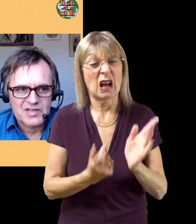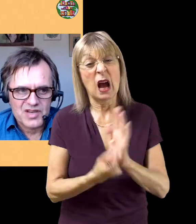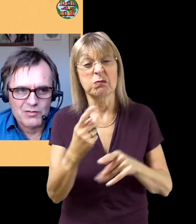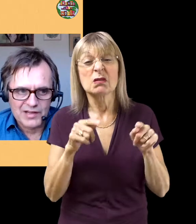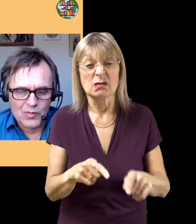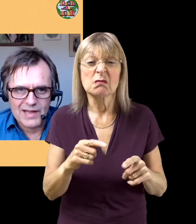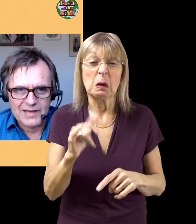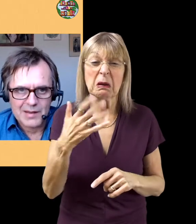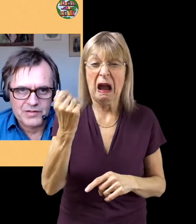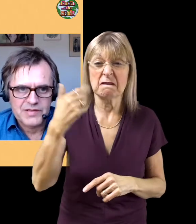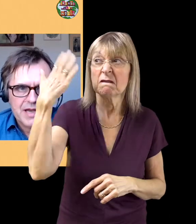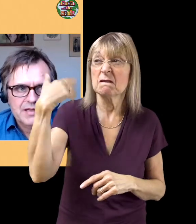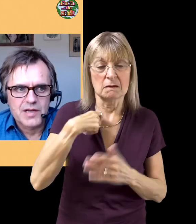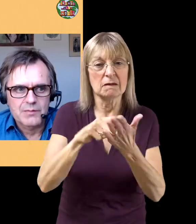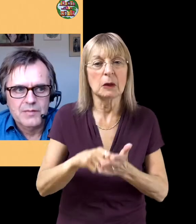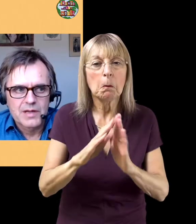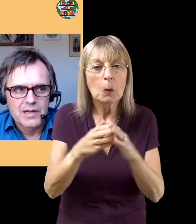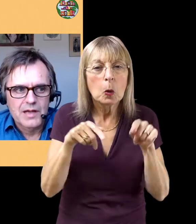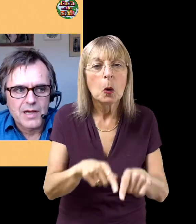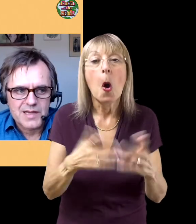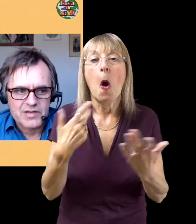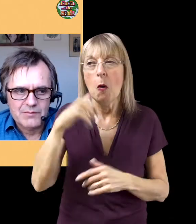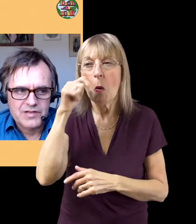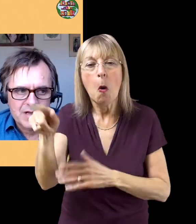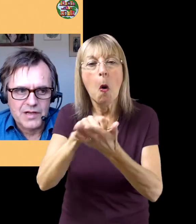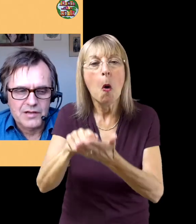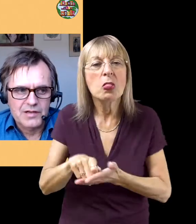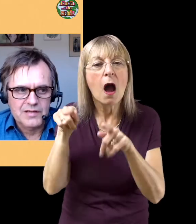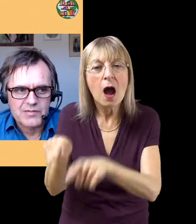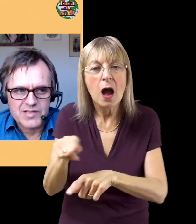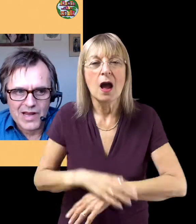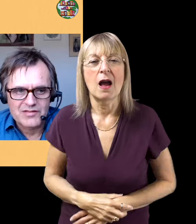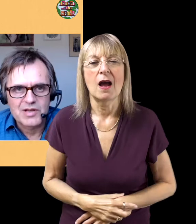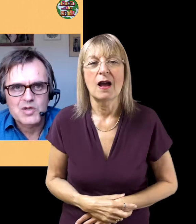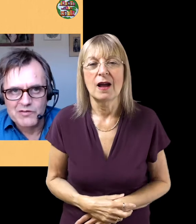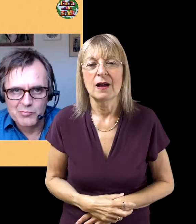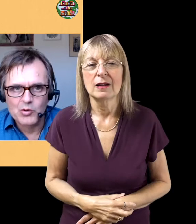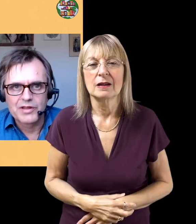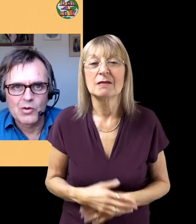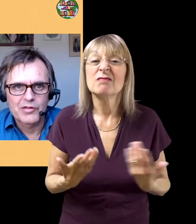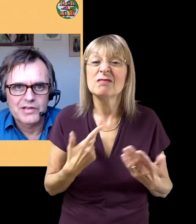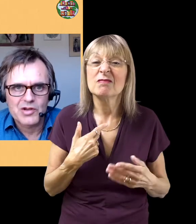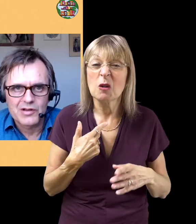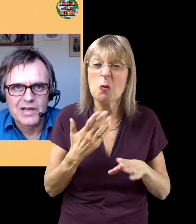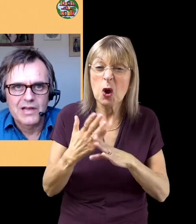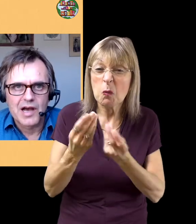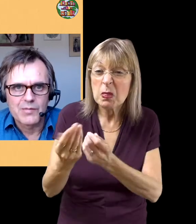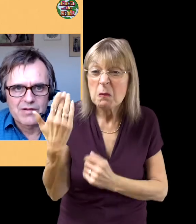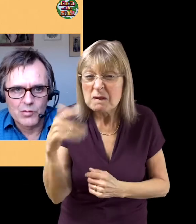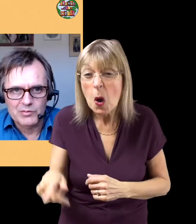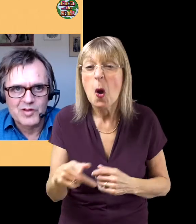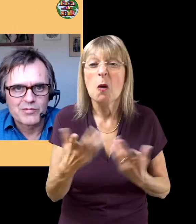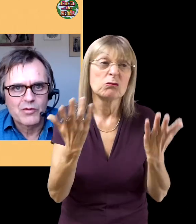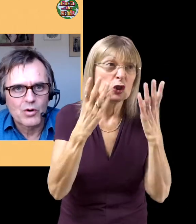That's generally the way it happens, and sometimes I might have some history with the book or the author. So if